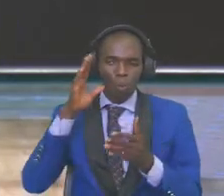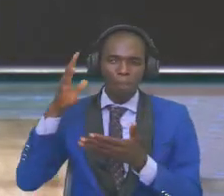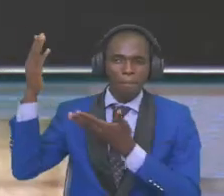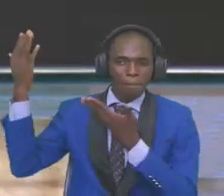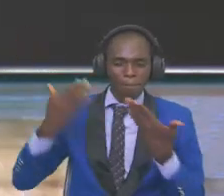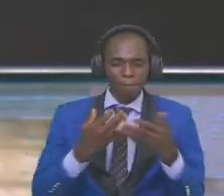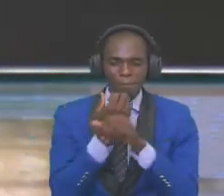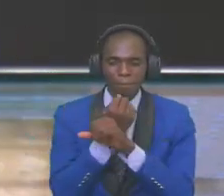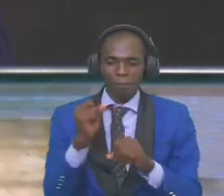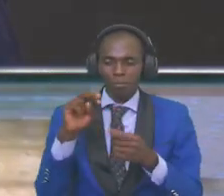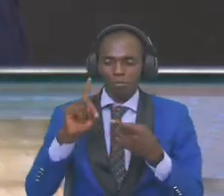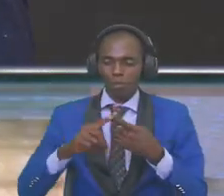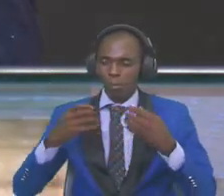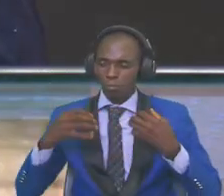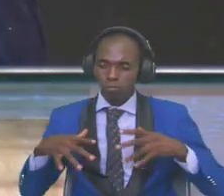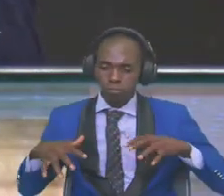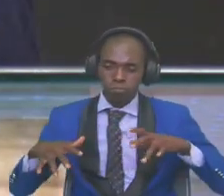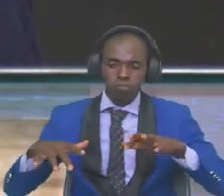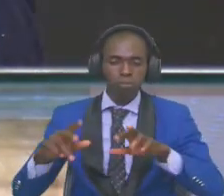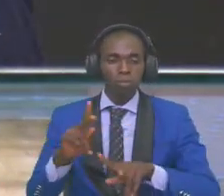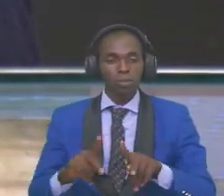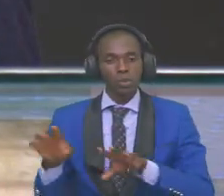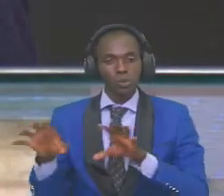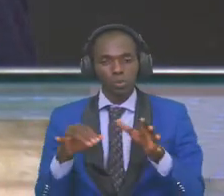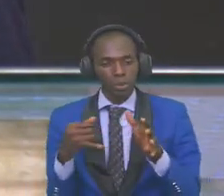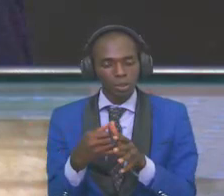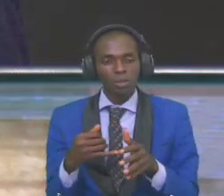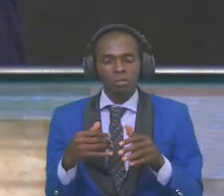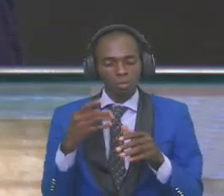to multitudes. And you do that voluntarily,